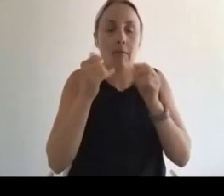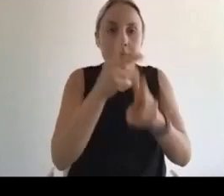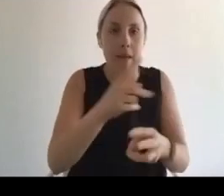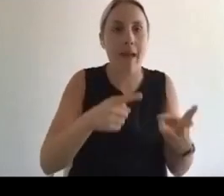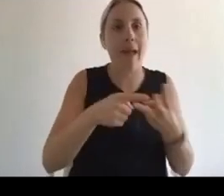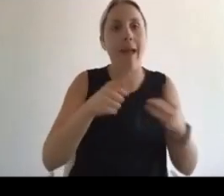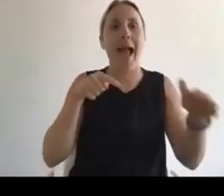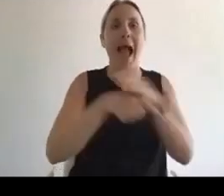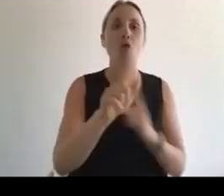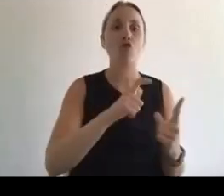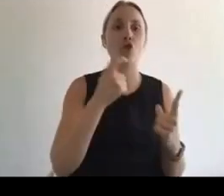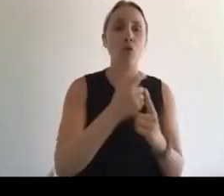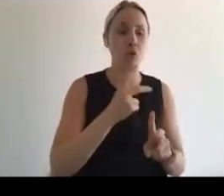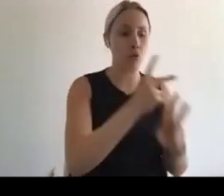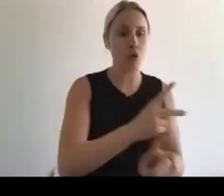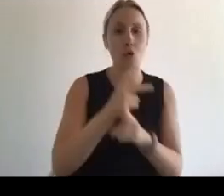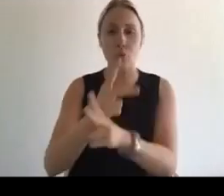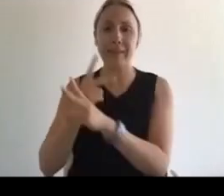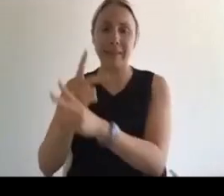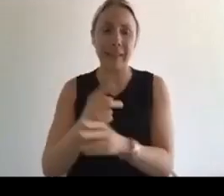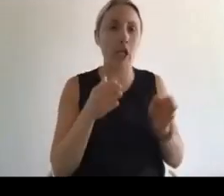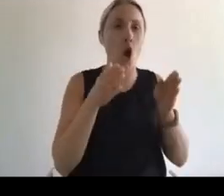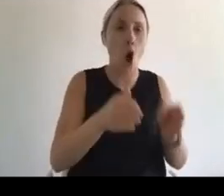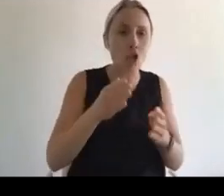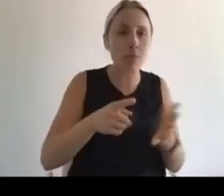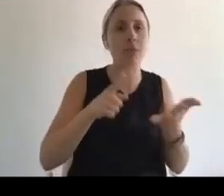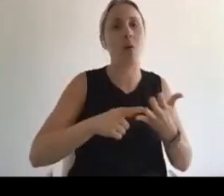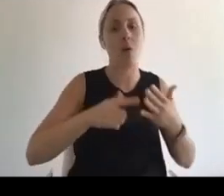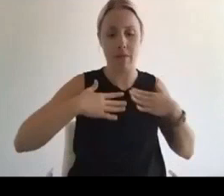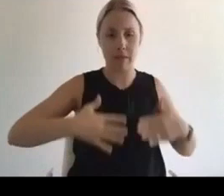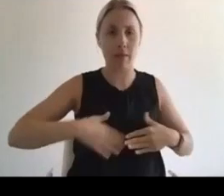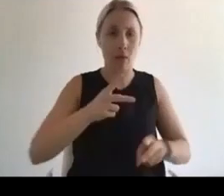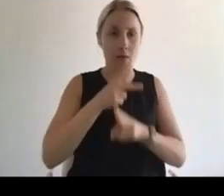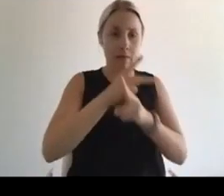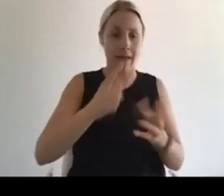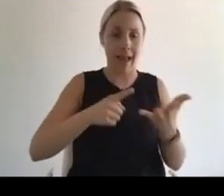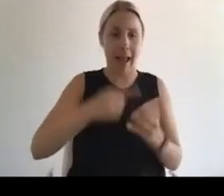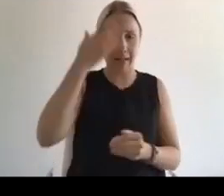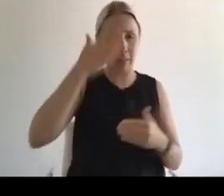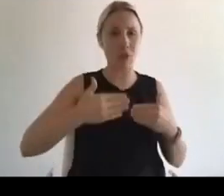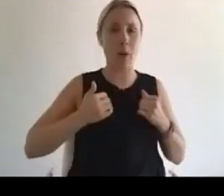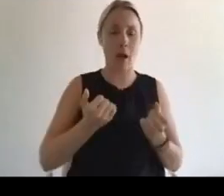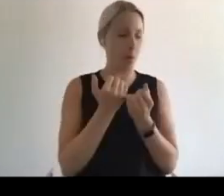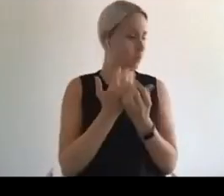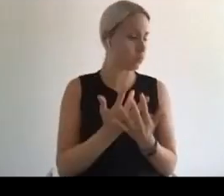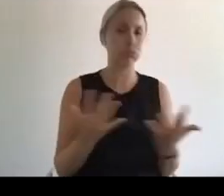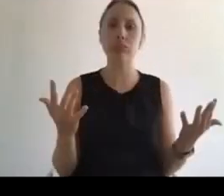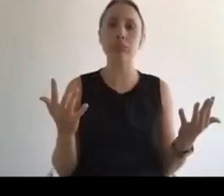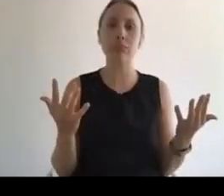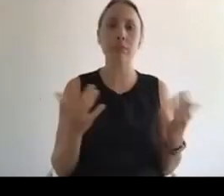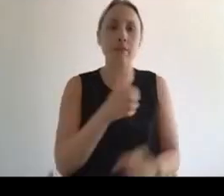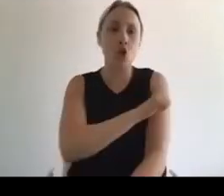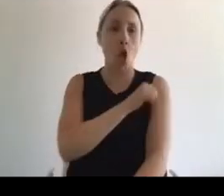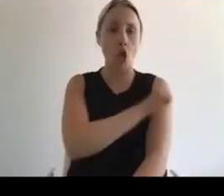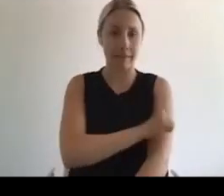in physical care and in mental health. We've seen the testimonies from nurses over